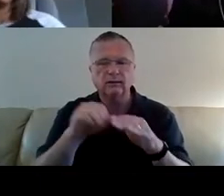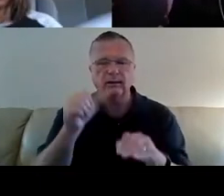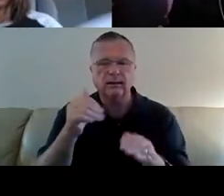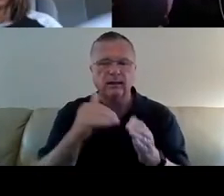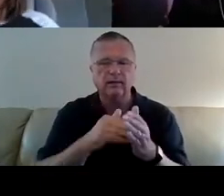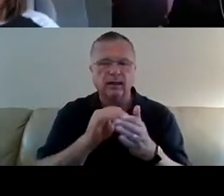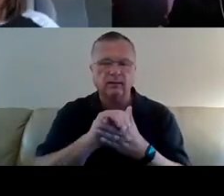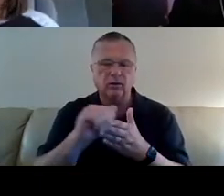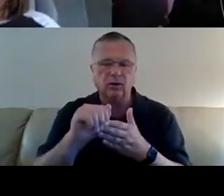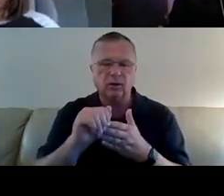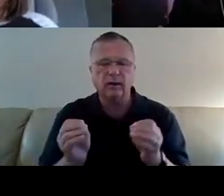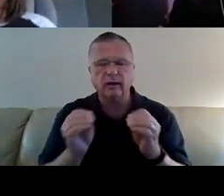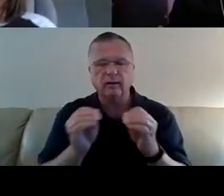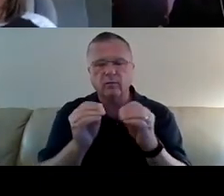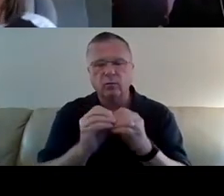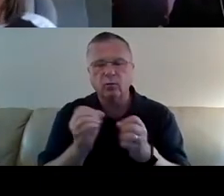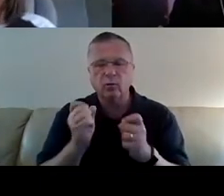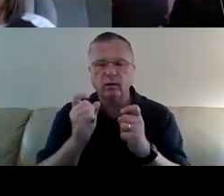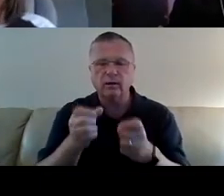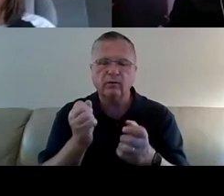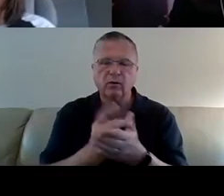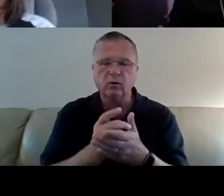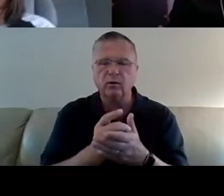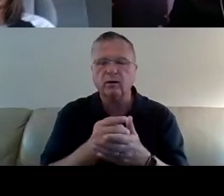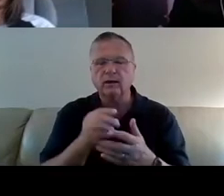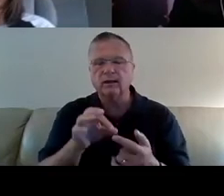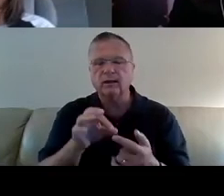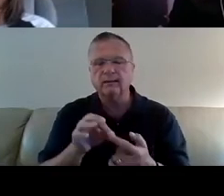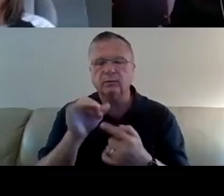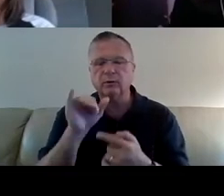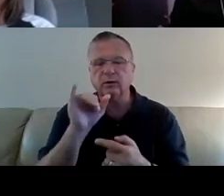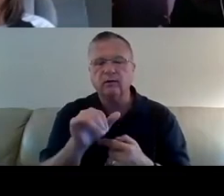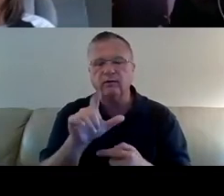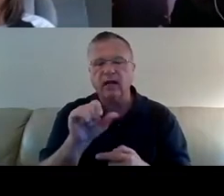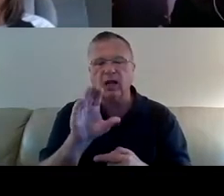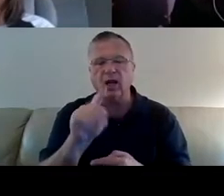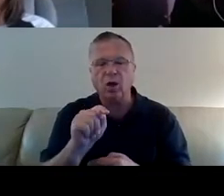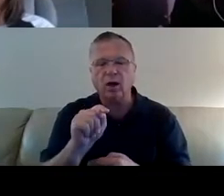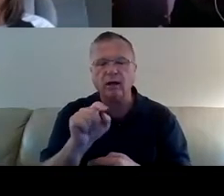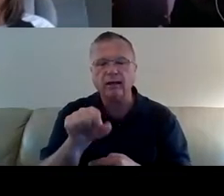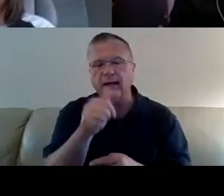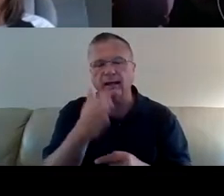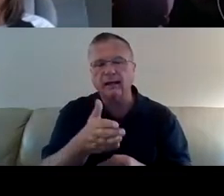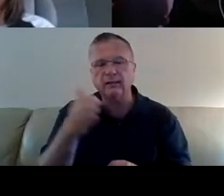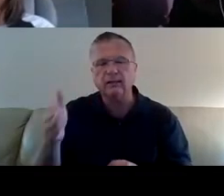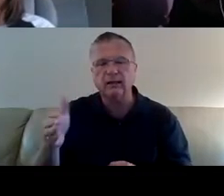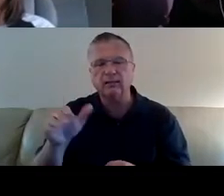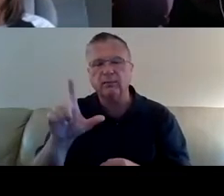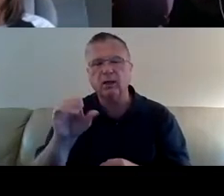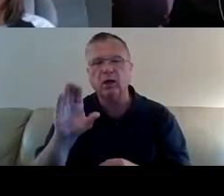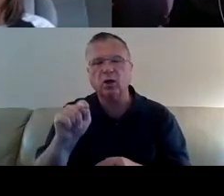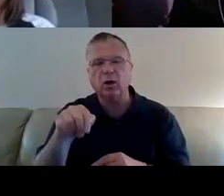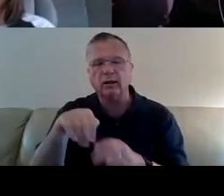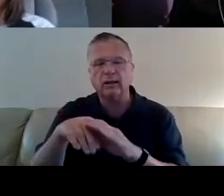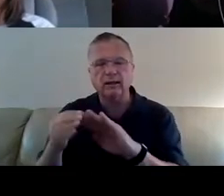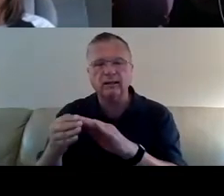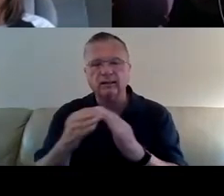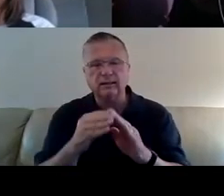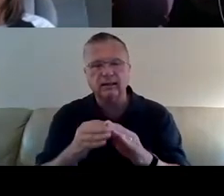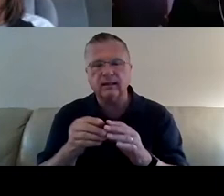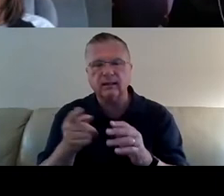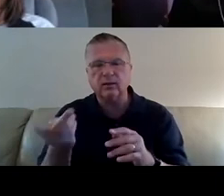further authorizing acceptance of that lot and dedicating that lot and an adjacent city-owned lot together as the